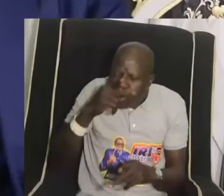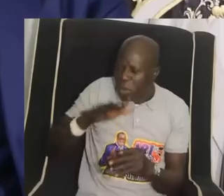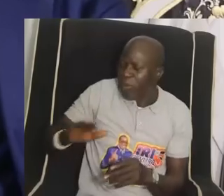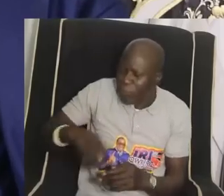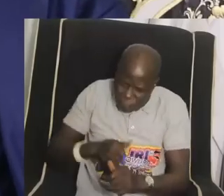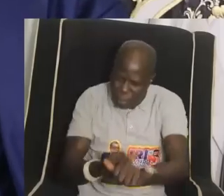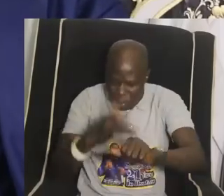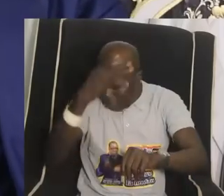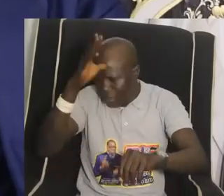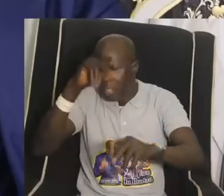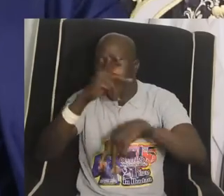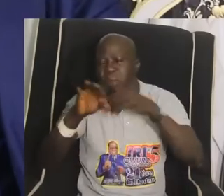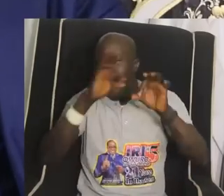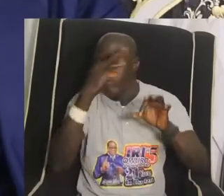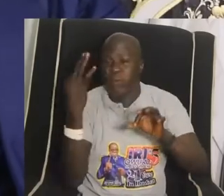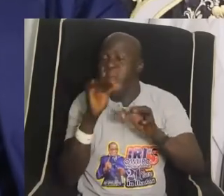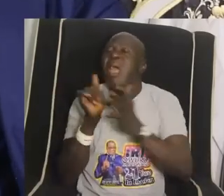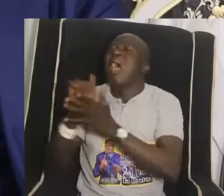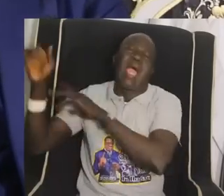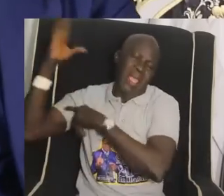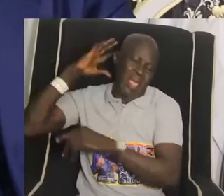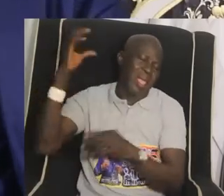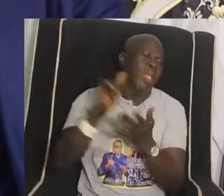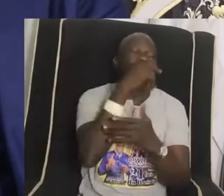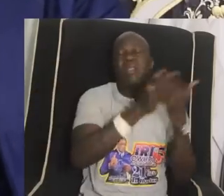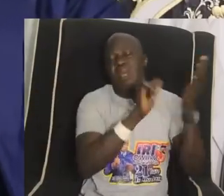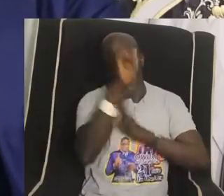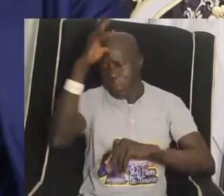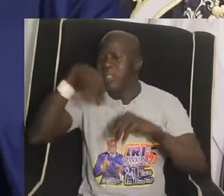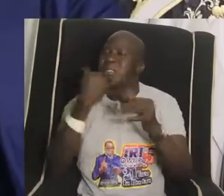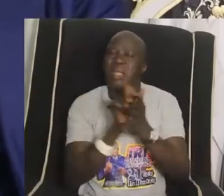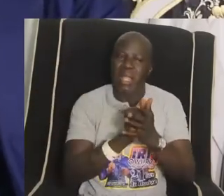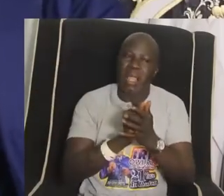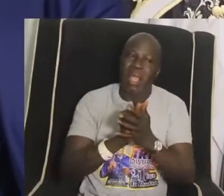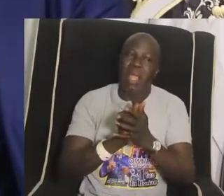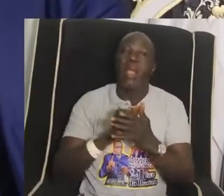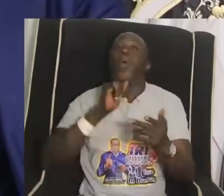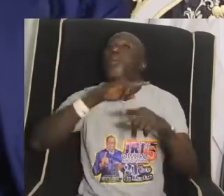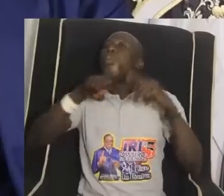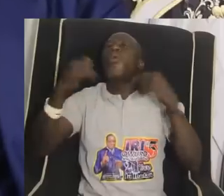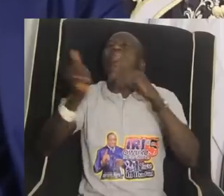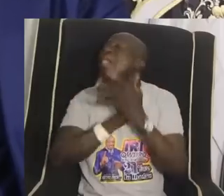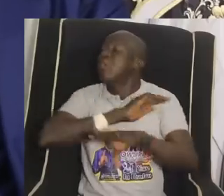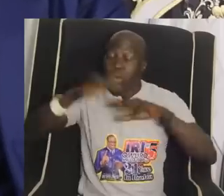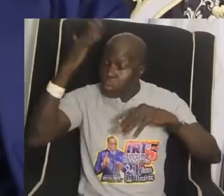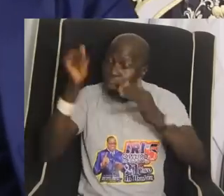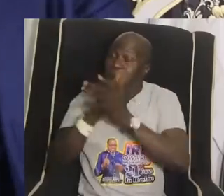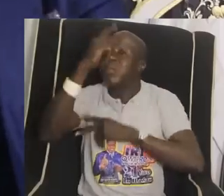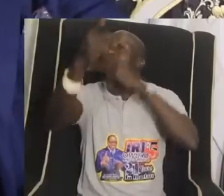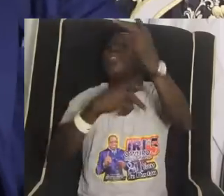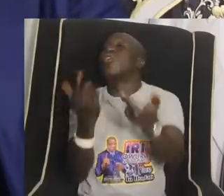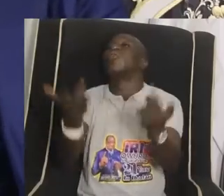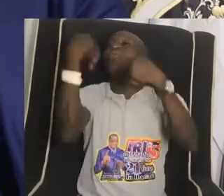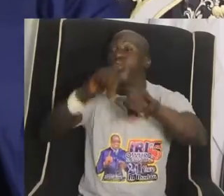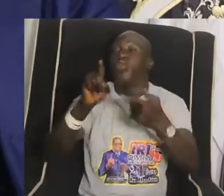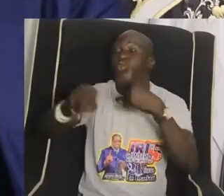was going to my father to the farm. But everything that he said, not knowing that that vision will later be